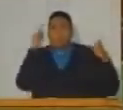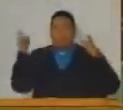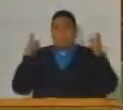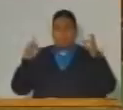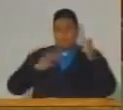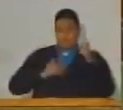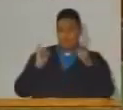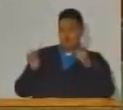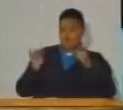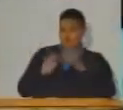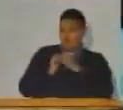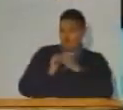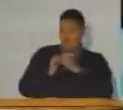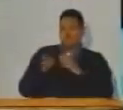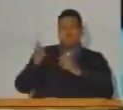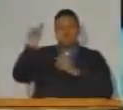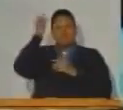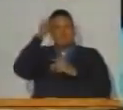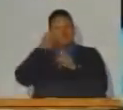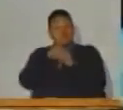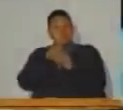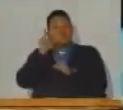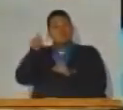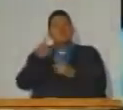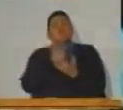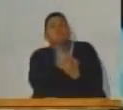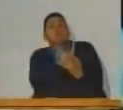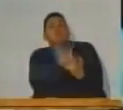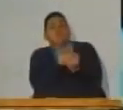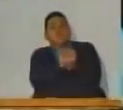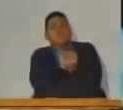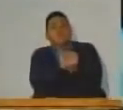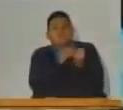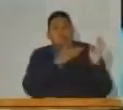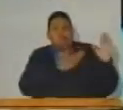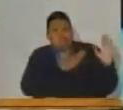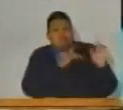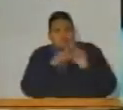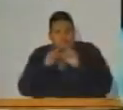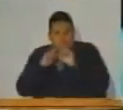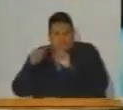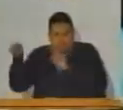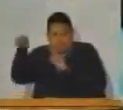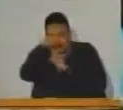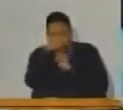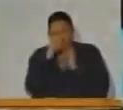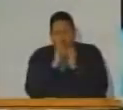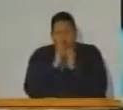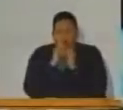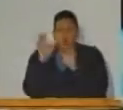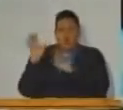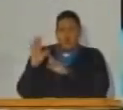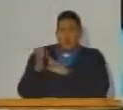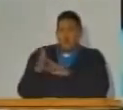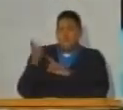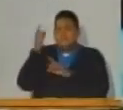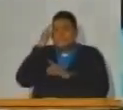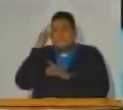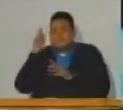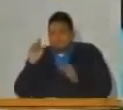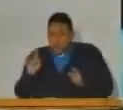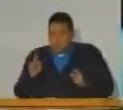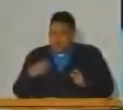our waste. The government must partner with citizens to build a culture of